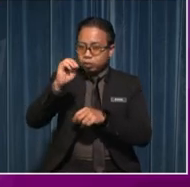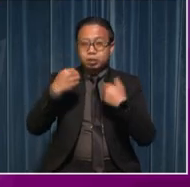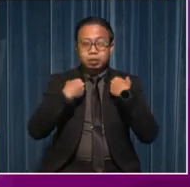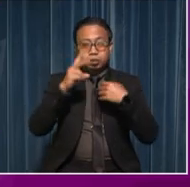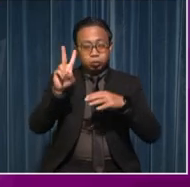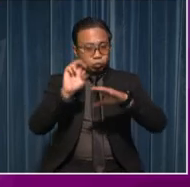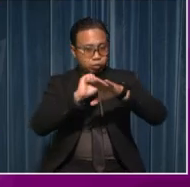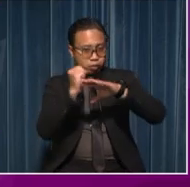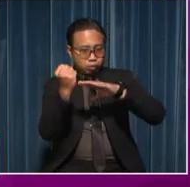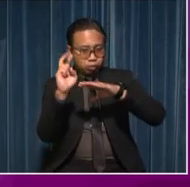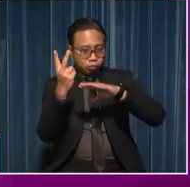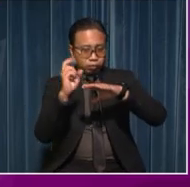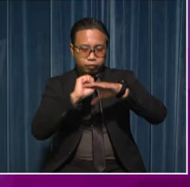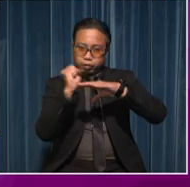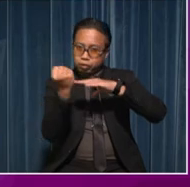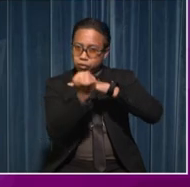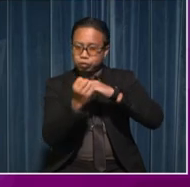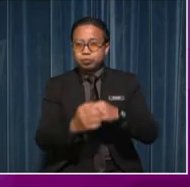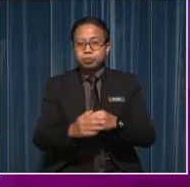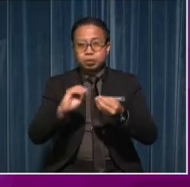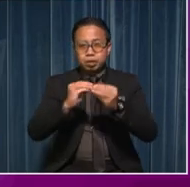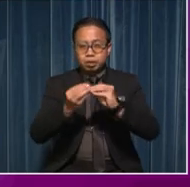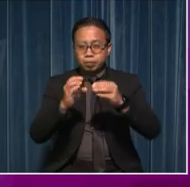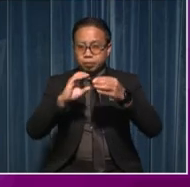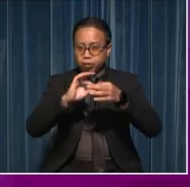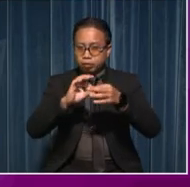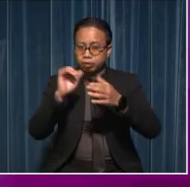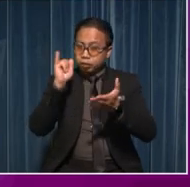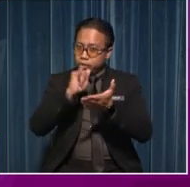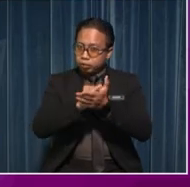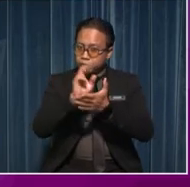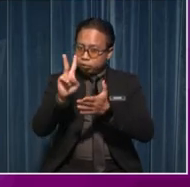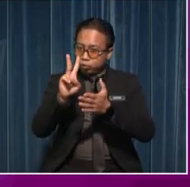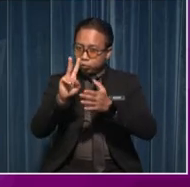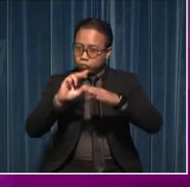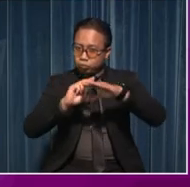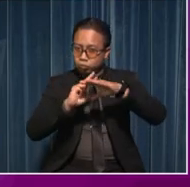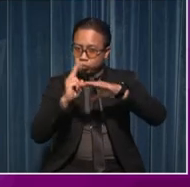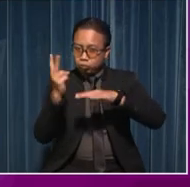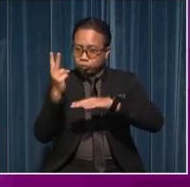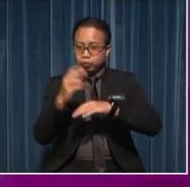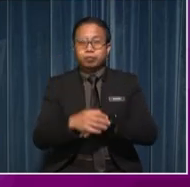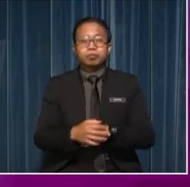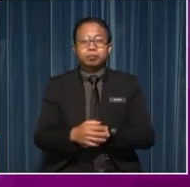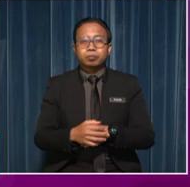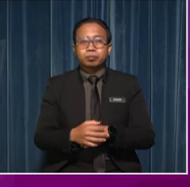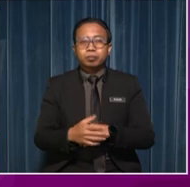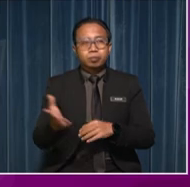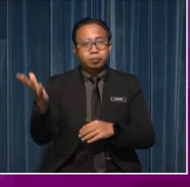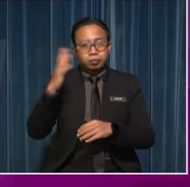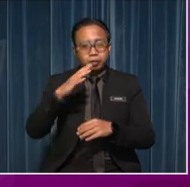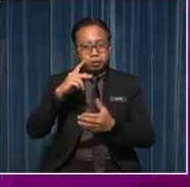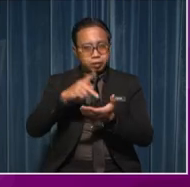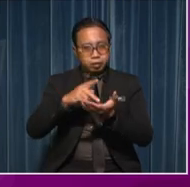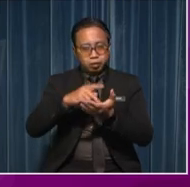edges. The number of edges of these two prisms is 12. Come on, let us